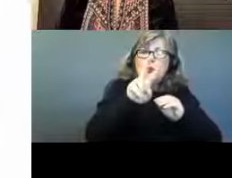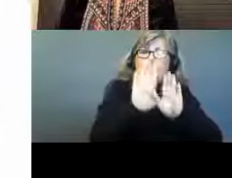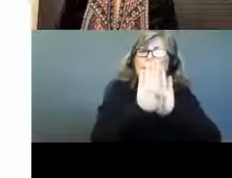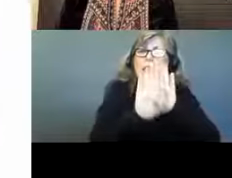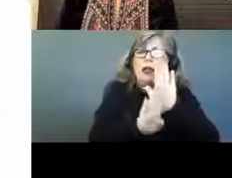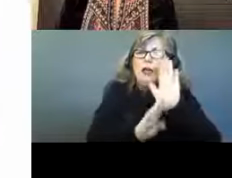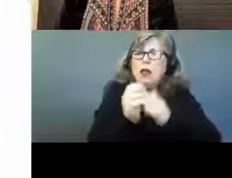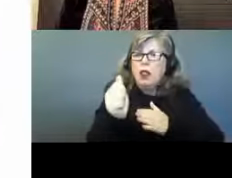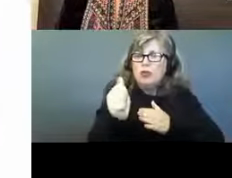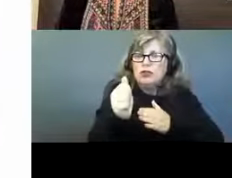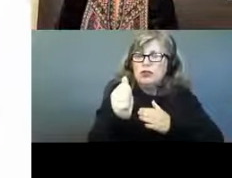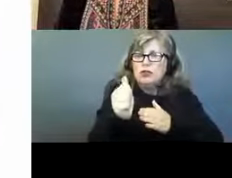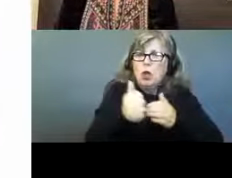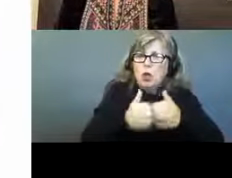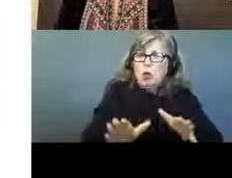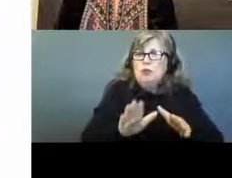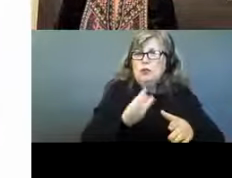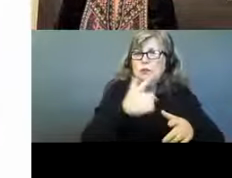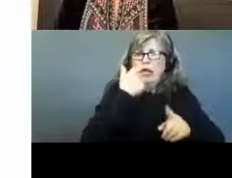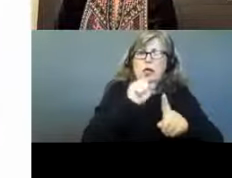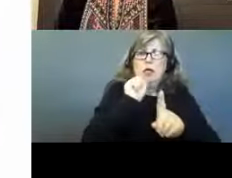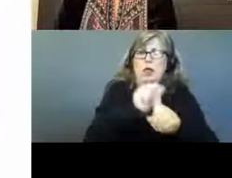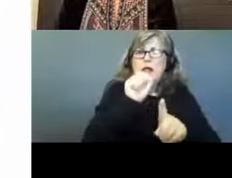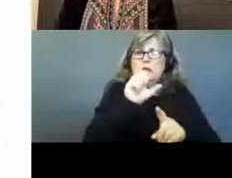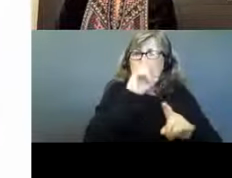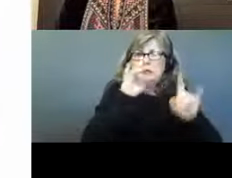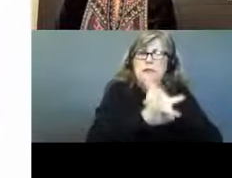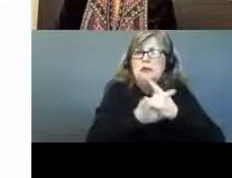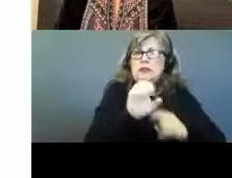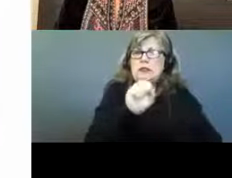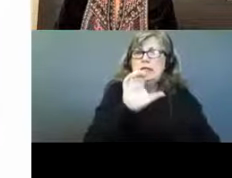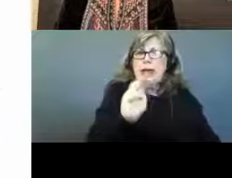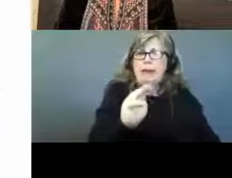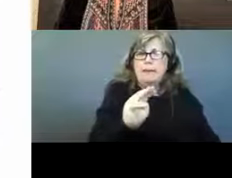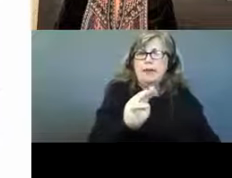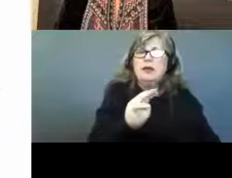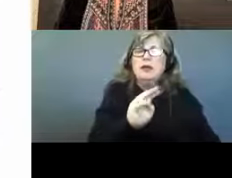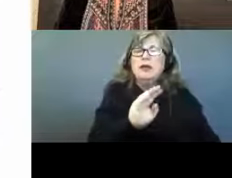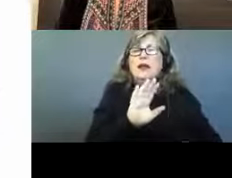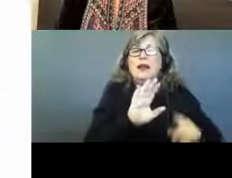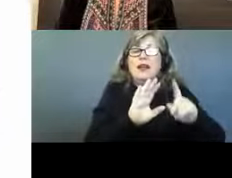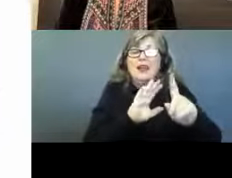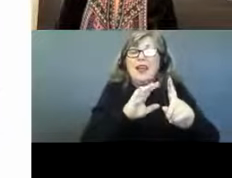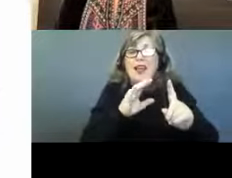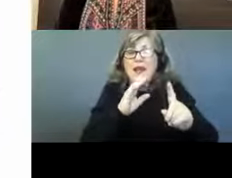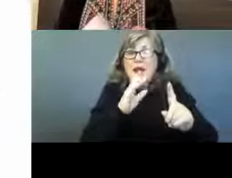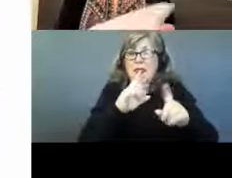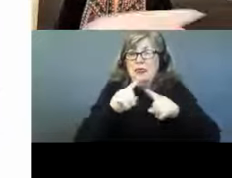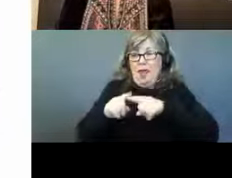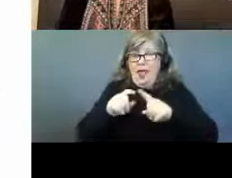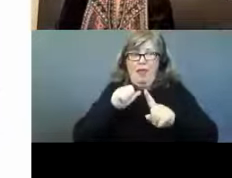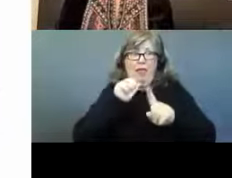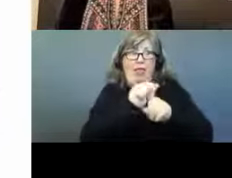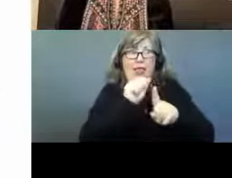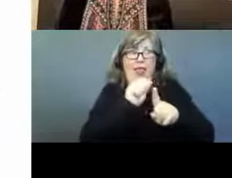that isolated older people and those with decreased cognitive capacity are often targeted, they are likely